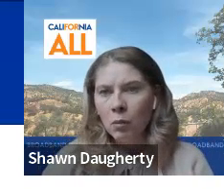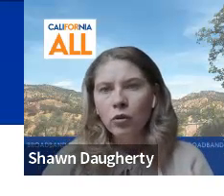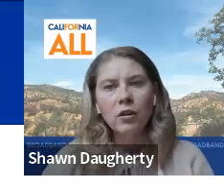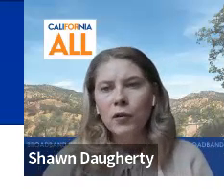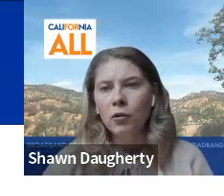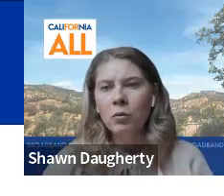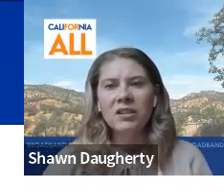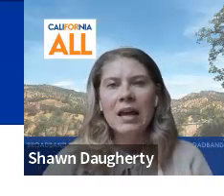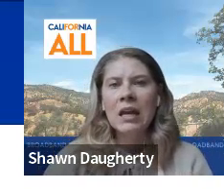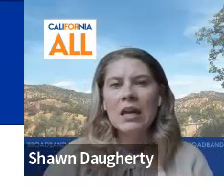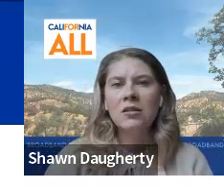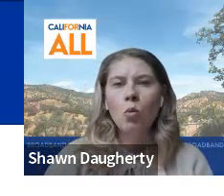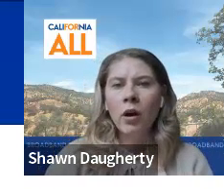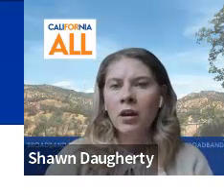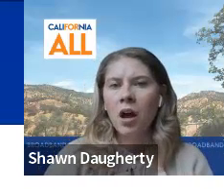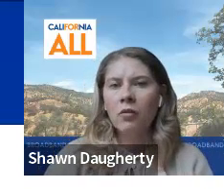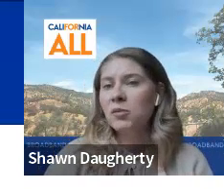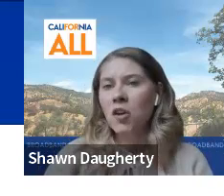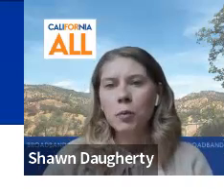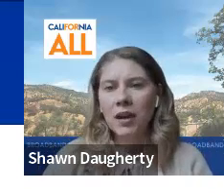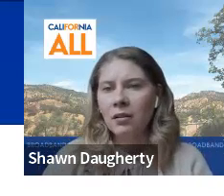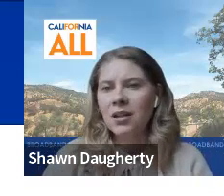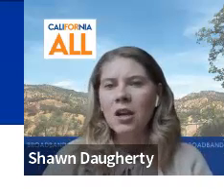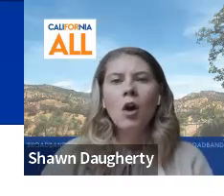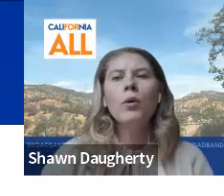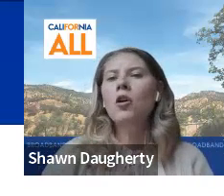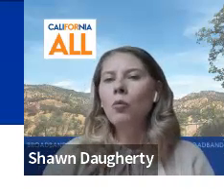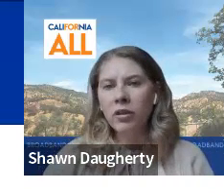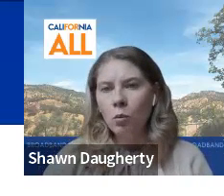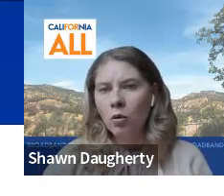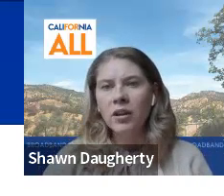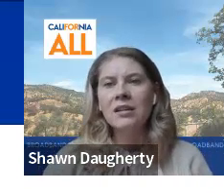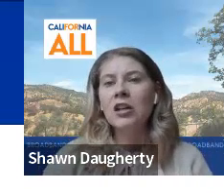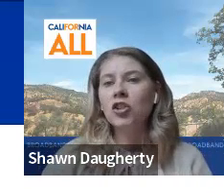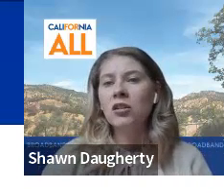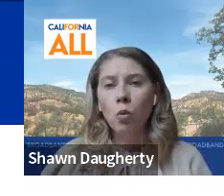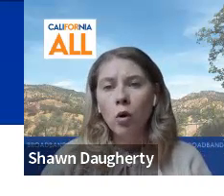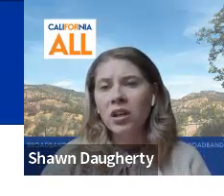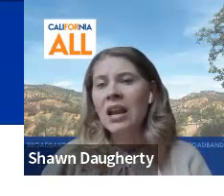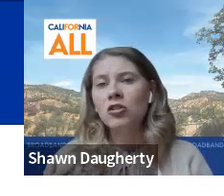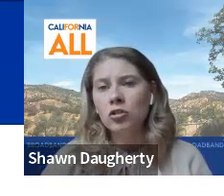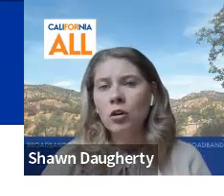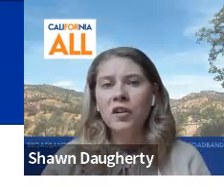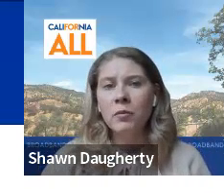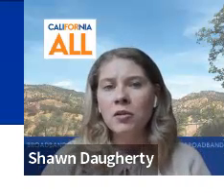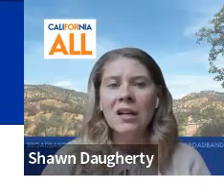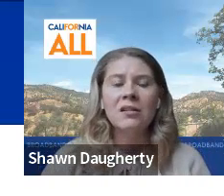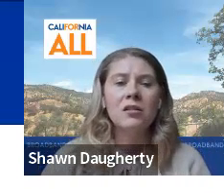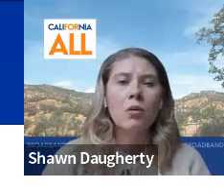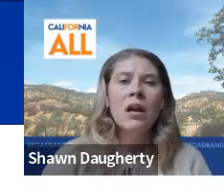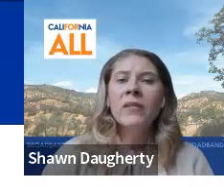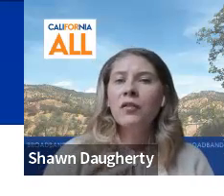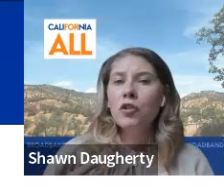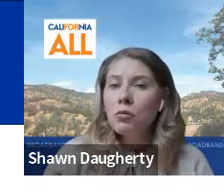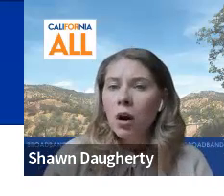bare minimum, really the floor we're setting is one response per county. We know more than one organizations work in and serve